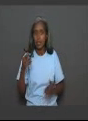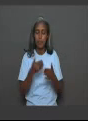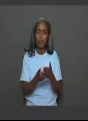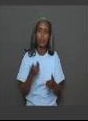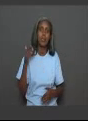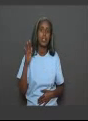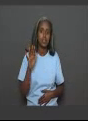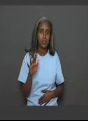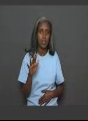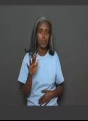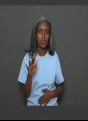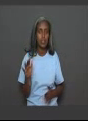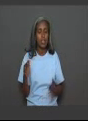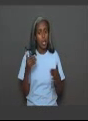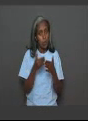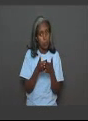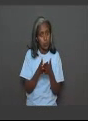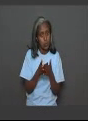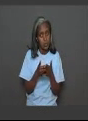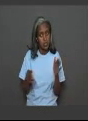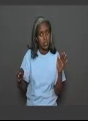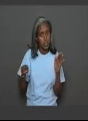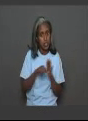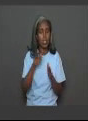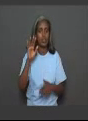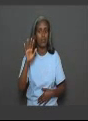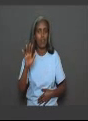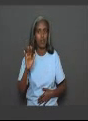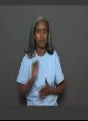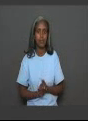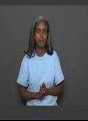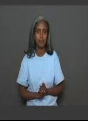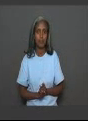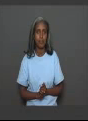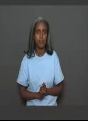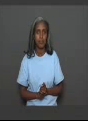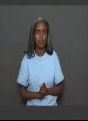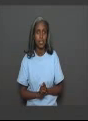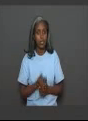t minus 5 approaches negative 5.